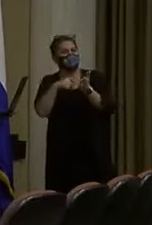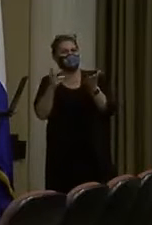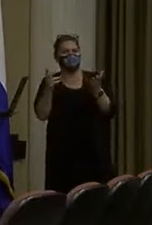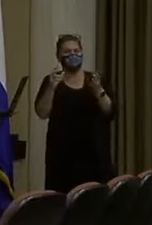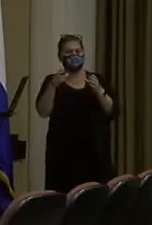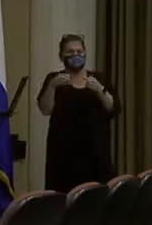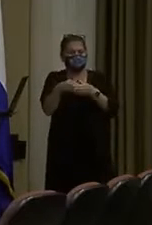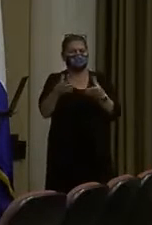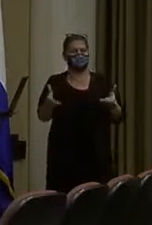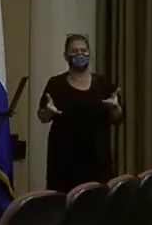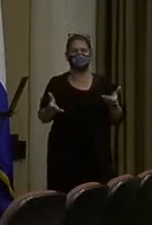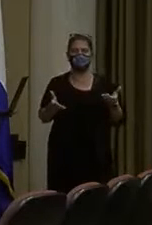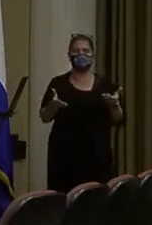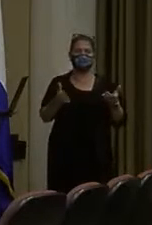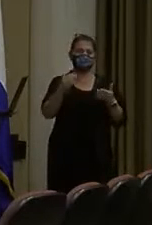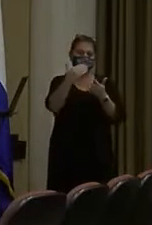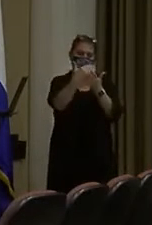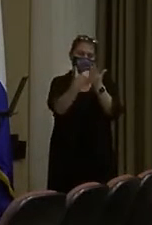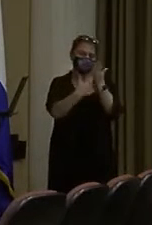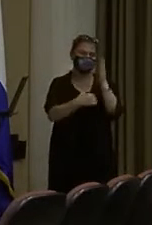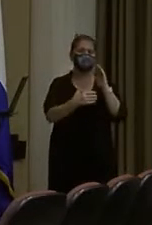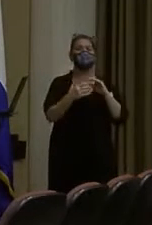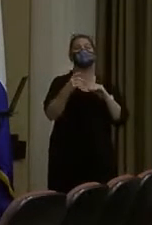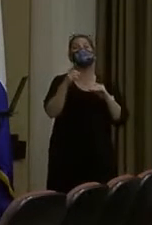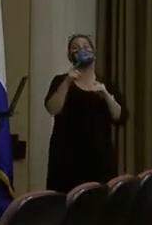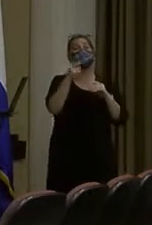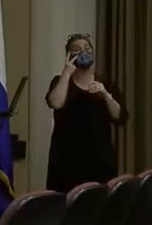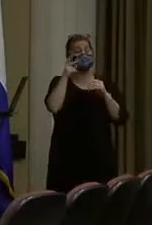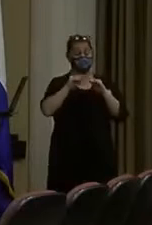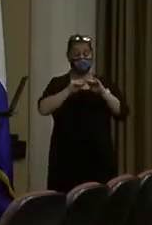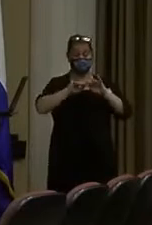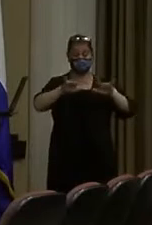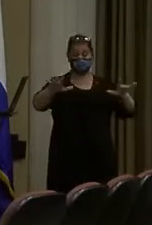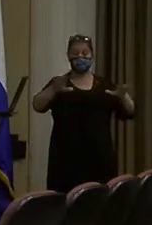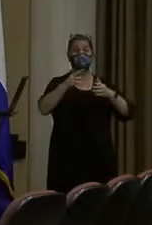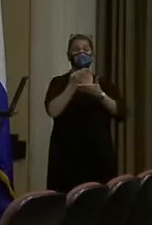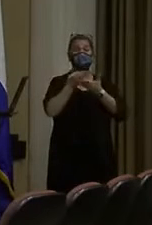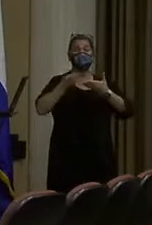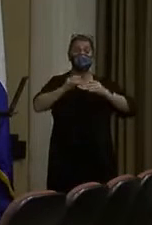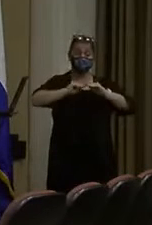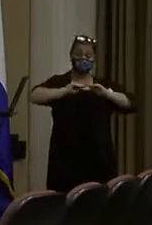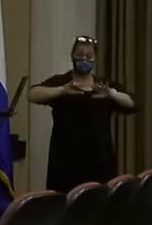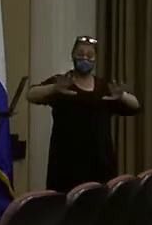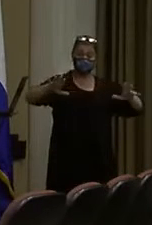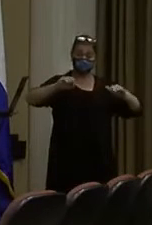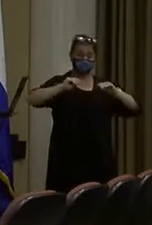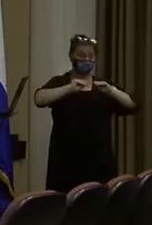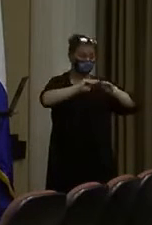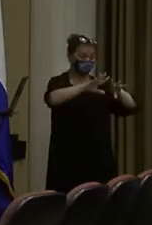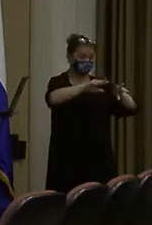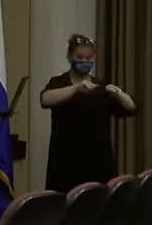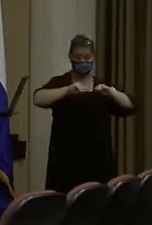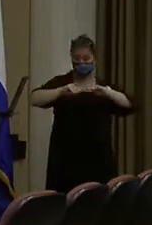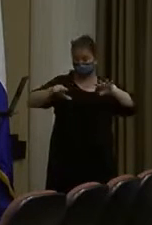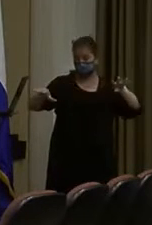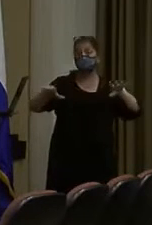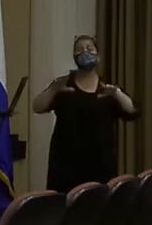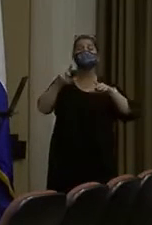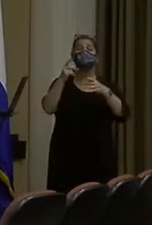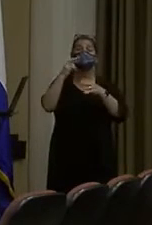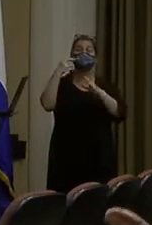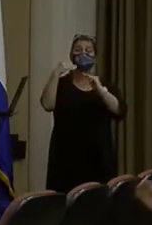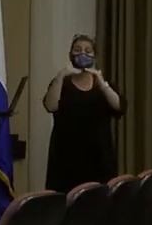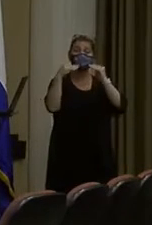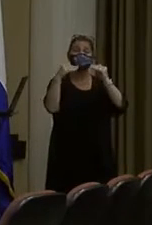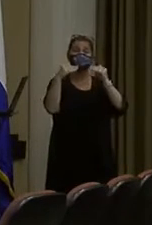non-federally recognized tribes. And the list goes on. When we think about the distribution of resources in this country, is it any wonder, as I mentioned,